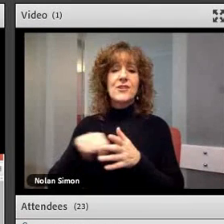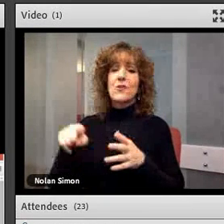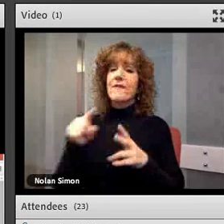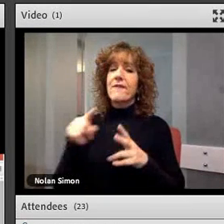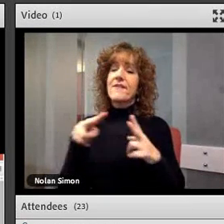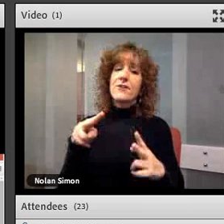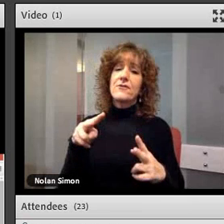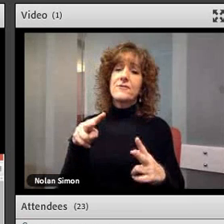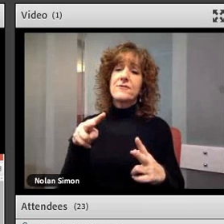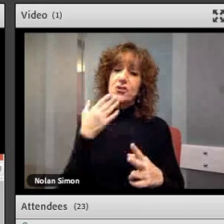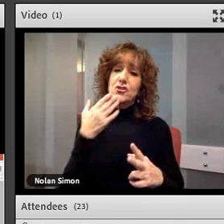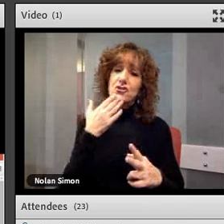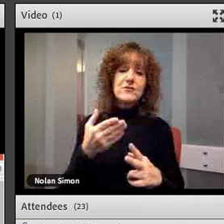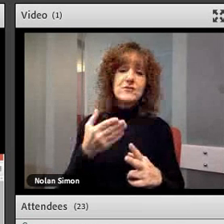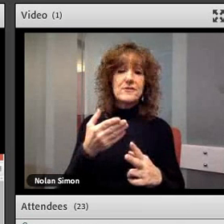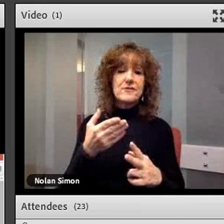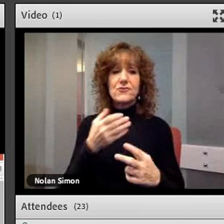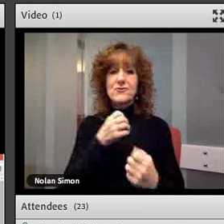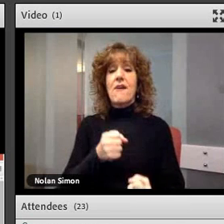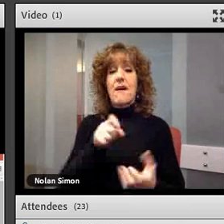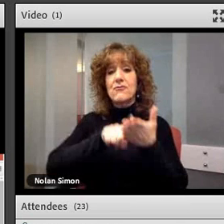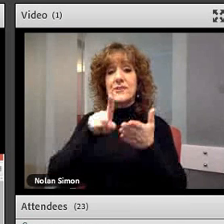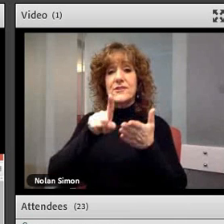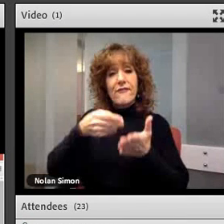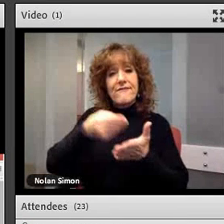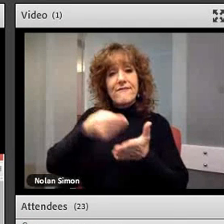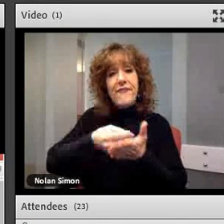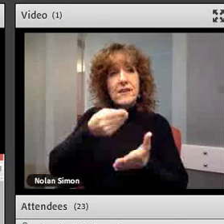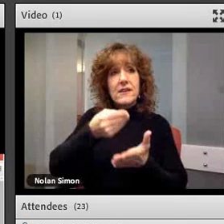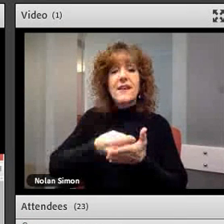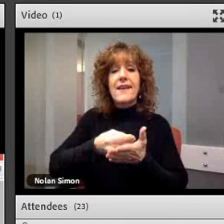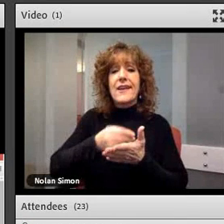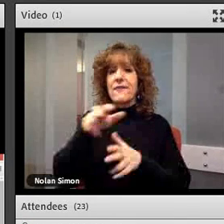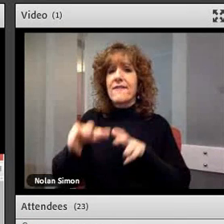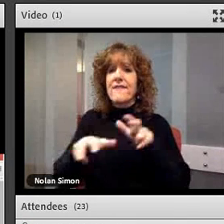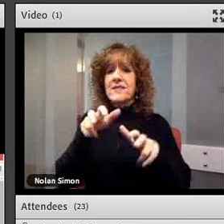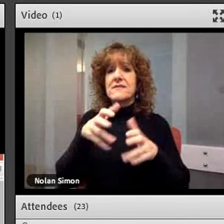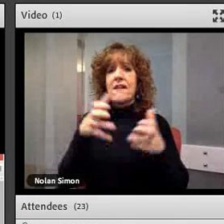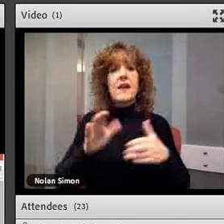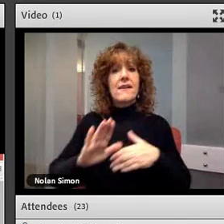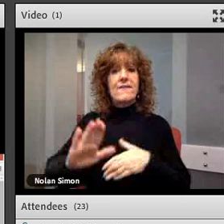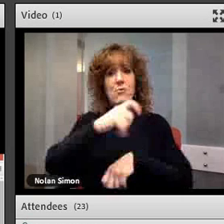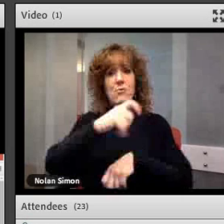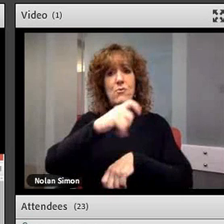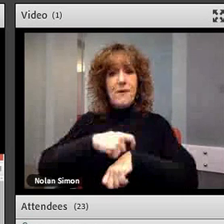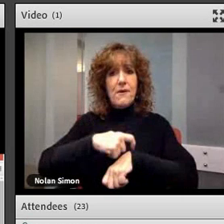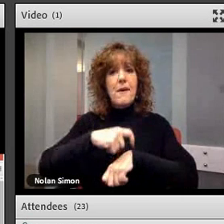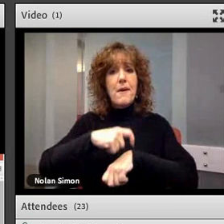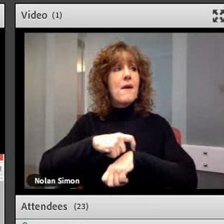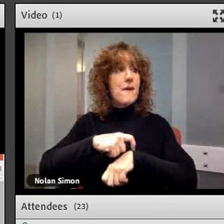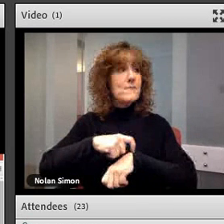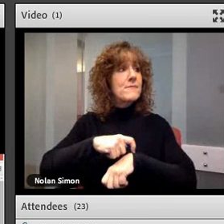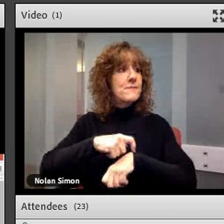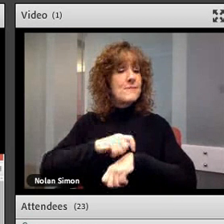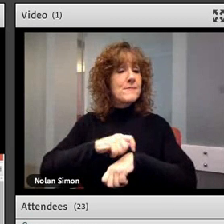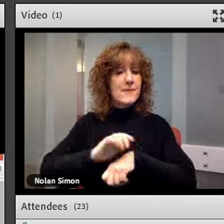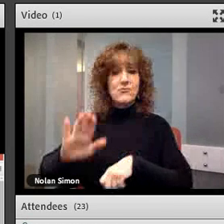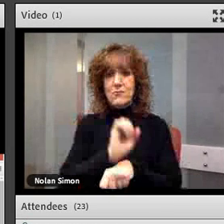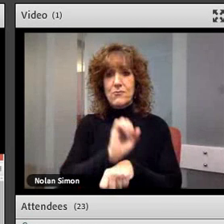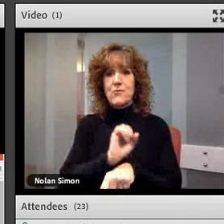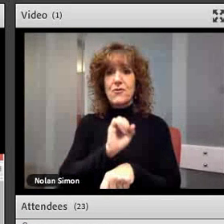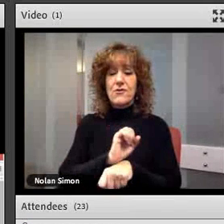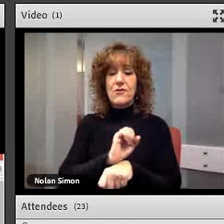very solid research funding and have invested lots and lots of your own time and